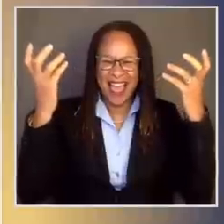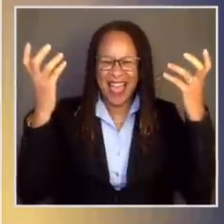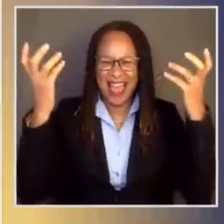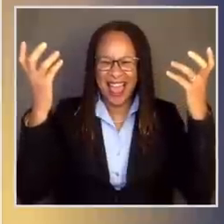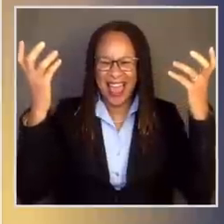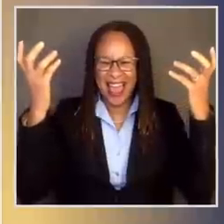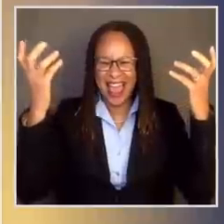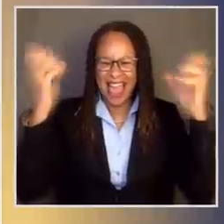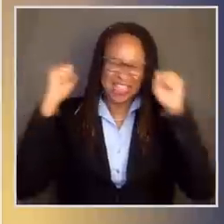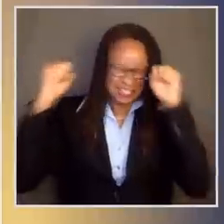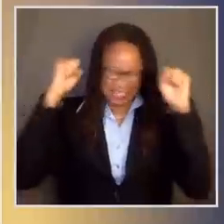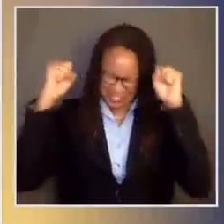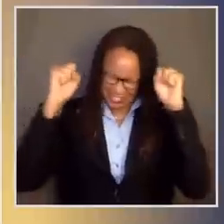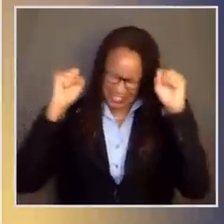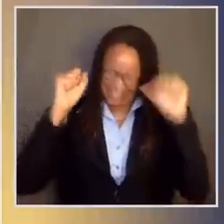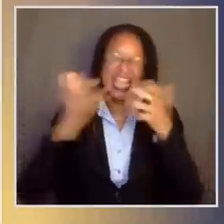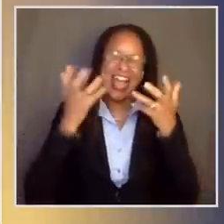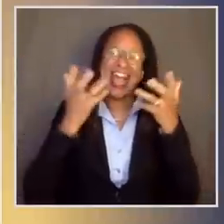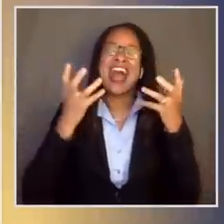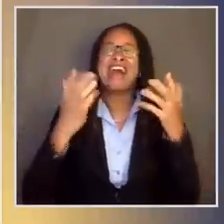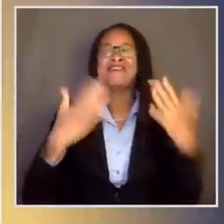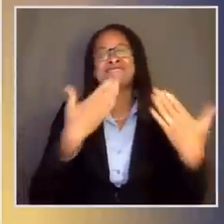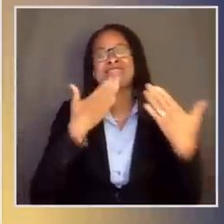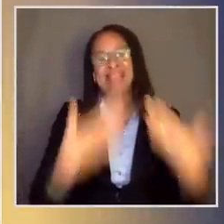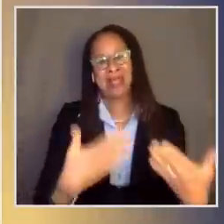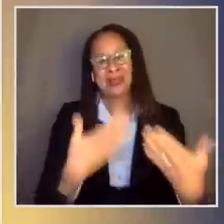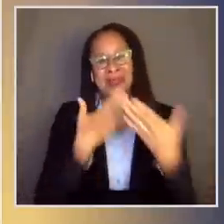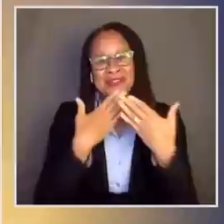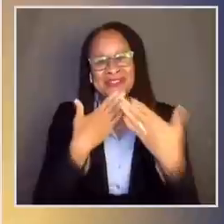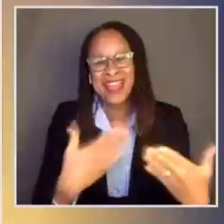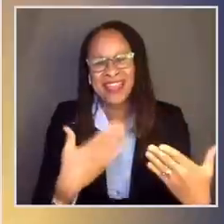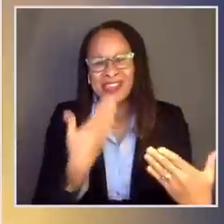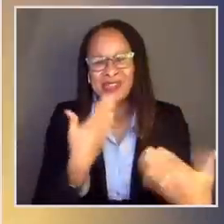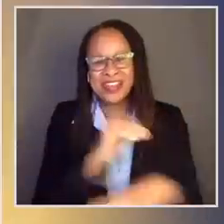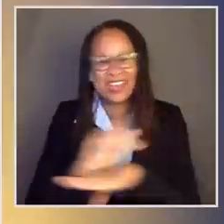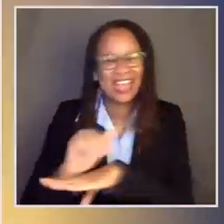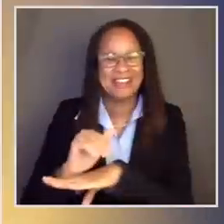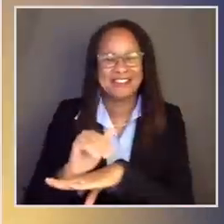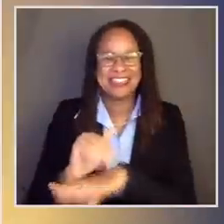Good evening. Thank you. Thank you. Good evening.